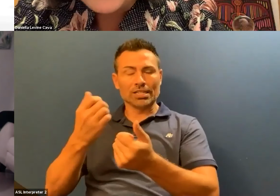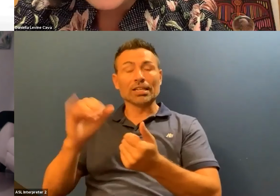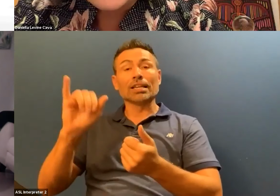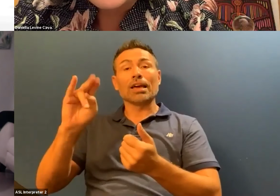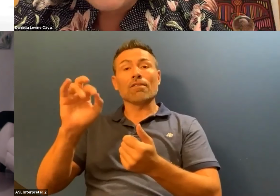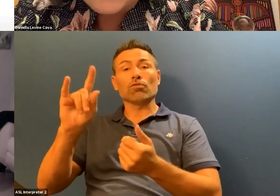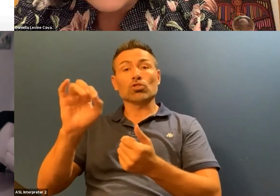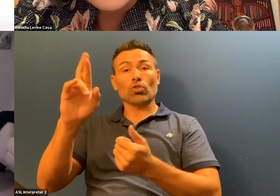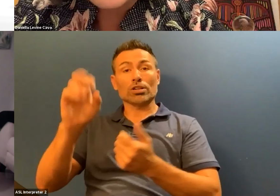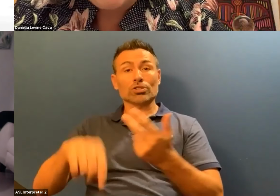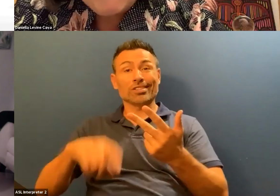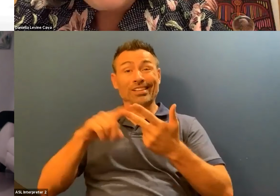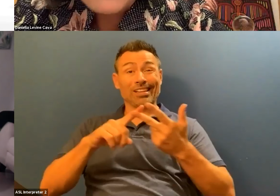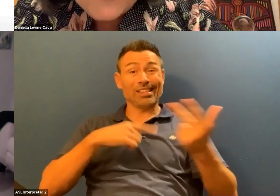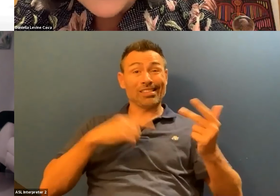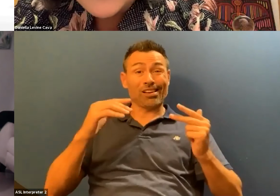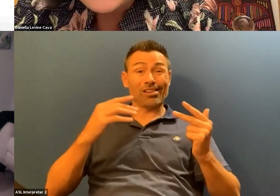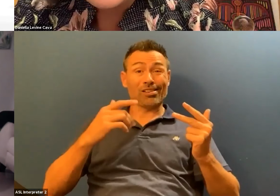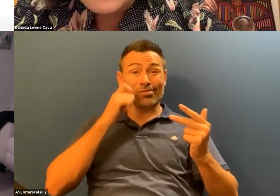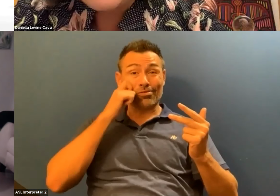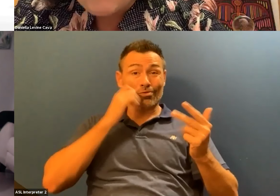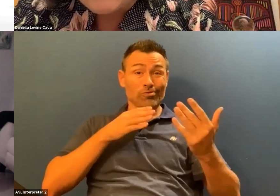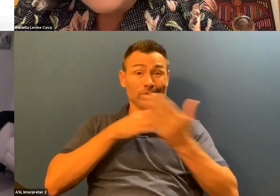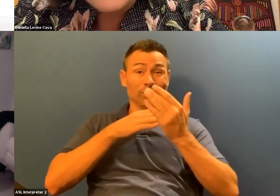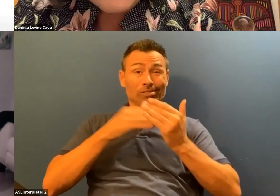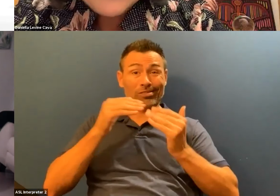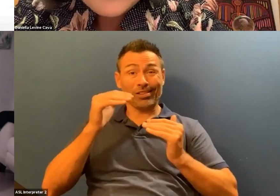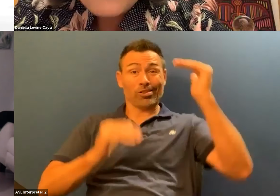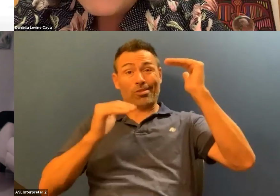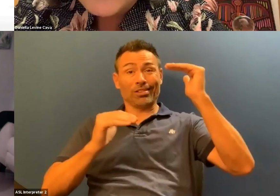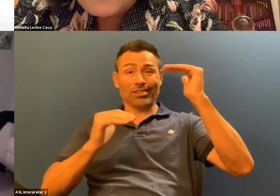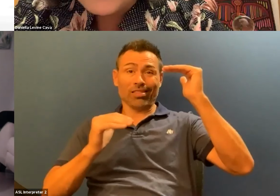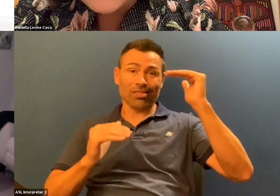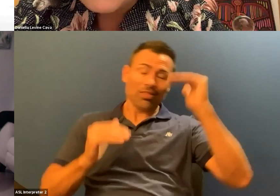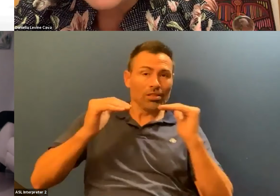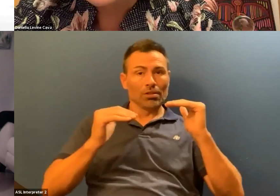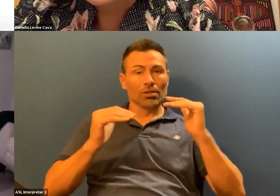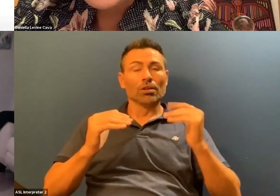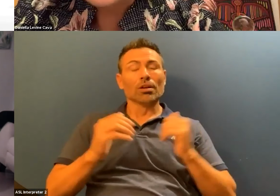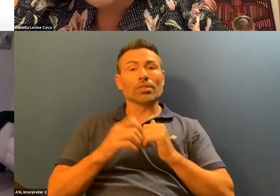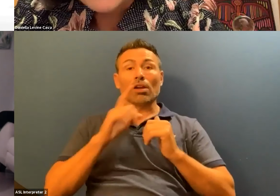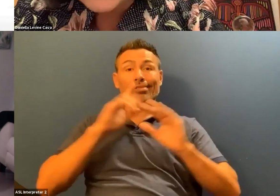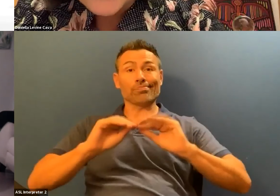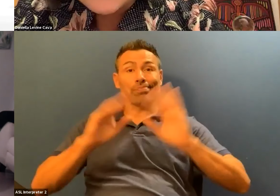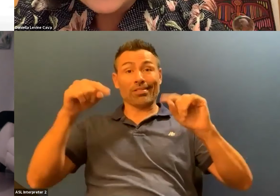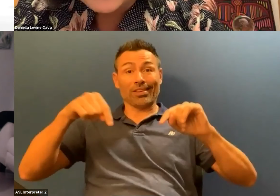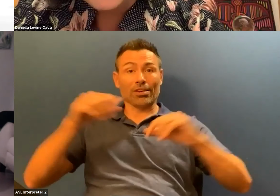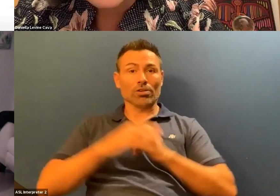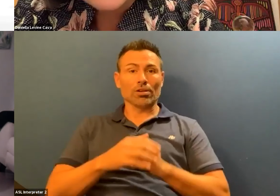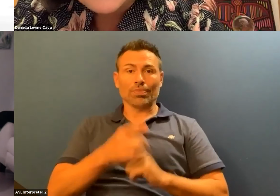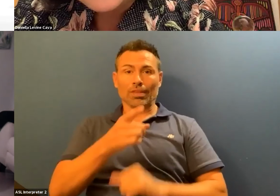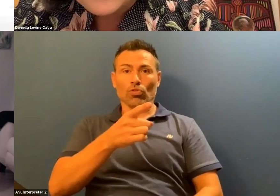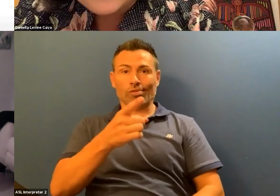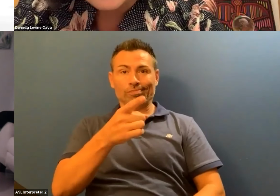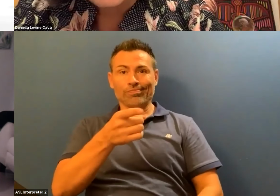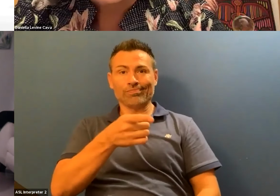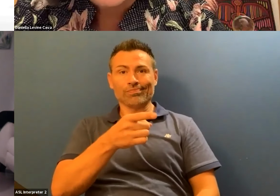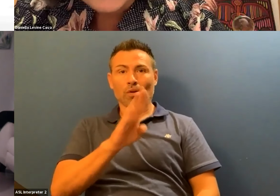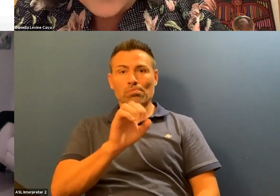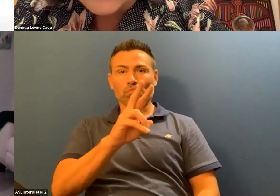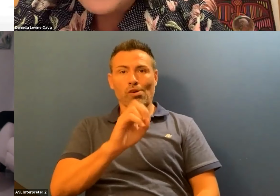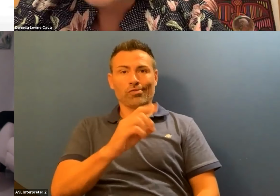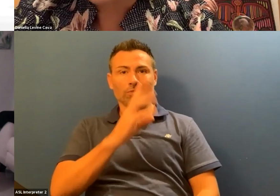longstanding racial inequalities that are apparent in County Hall, not seen by my opponent, apparently, and greater coordination with our state delegation